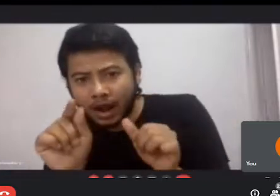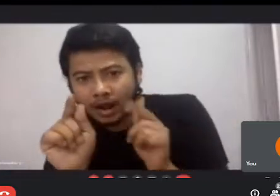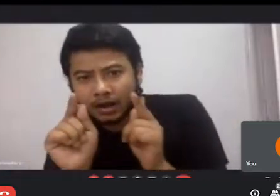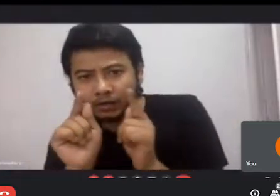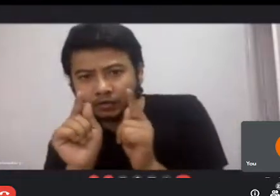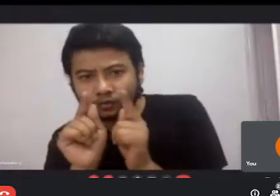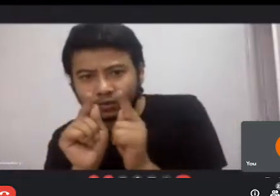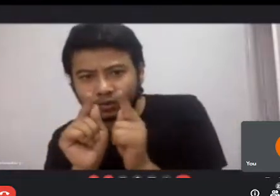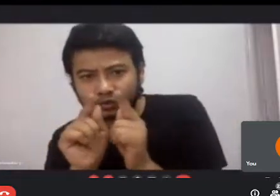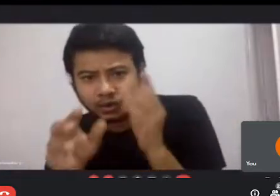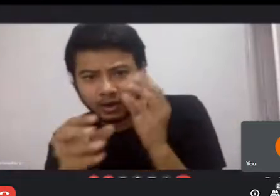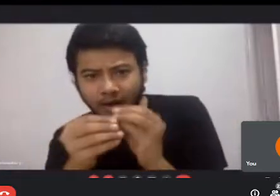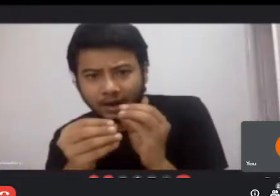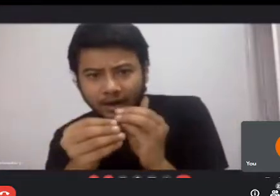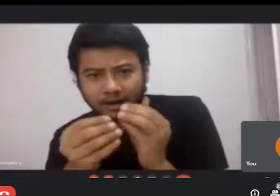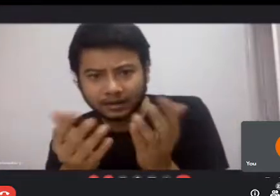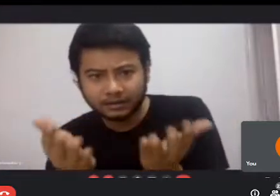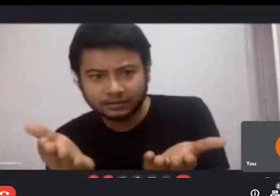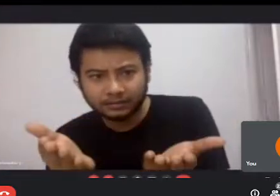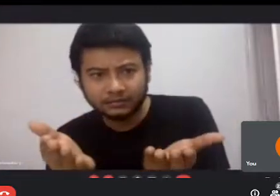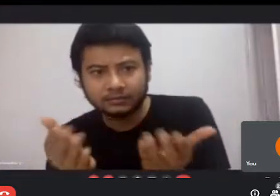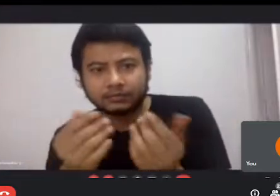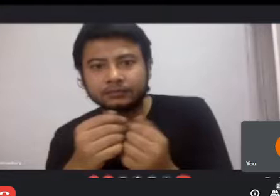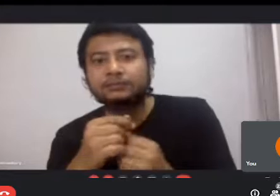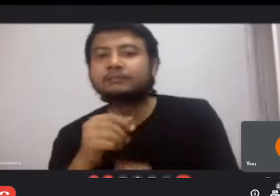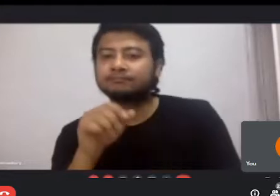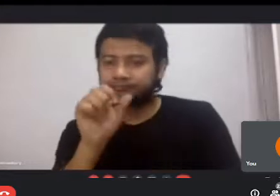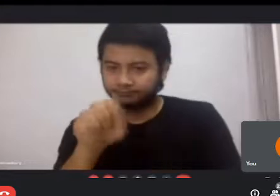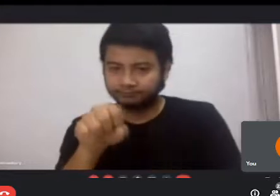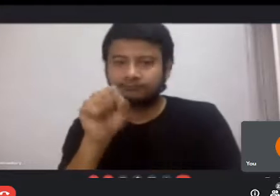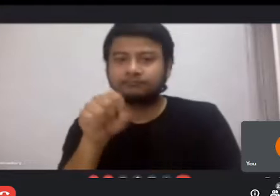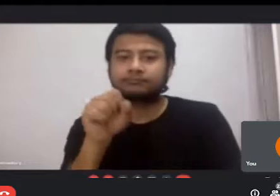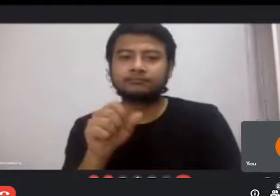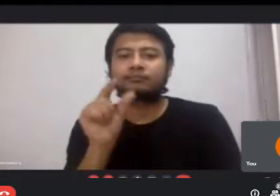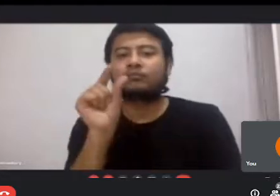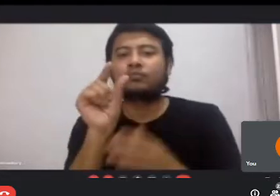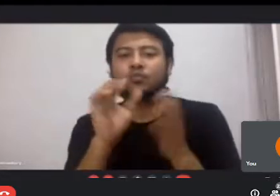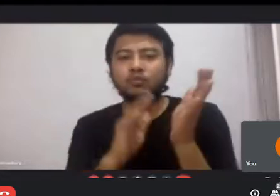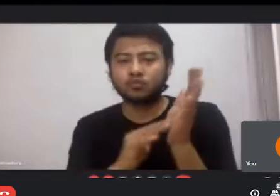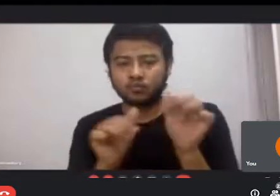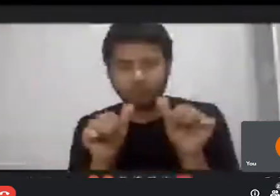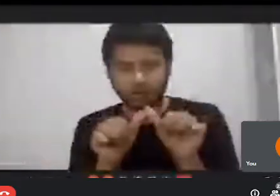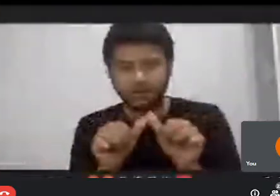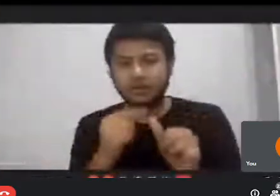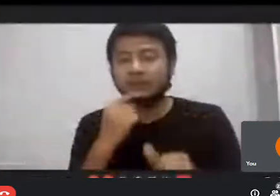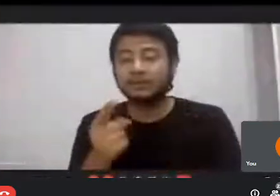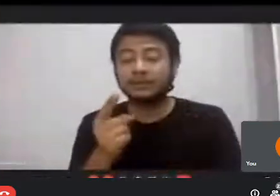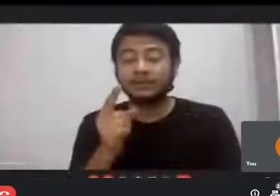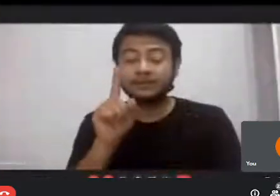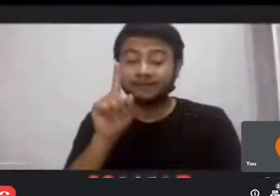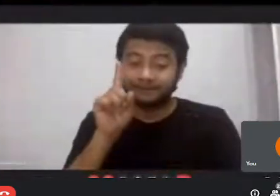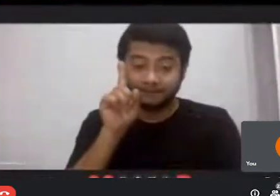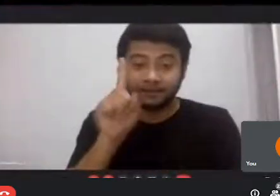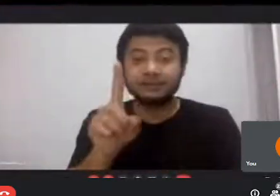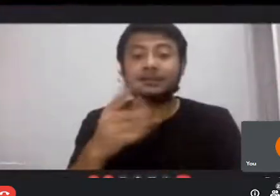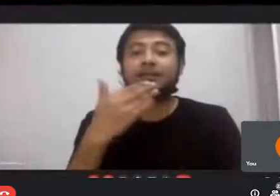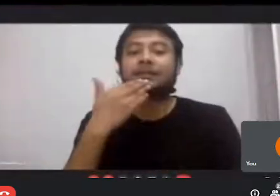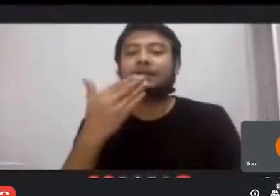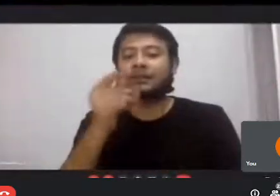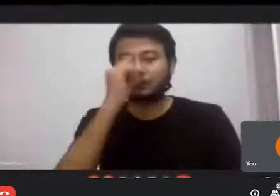Yes, it was number one. Thank you, Ulrike, Deepu, and Nirav for the